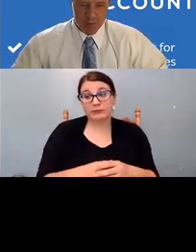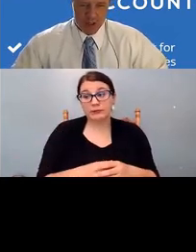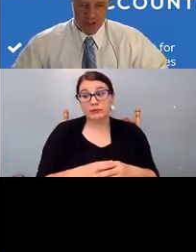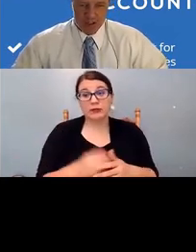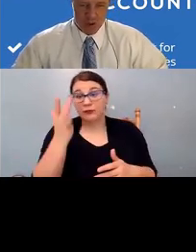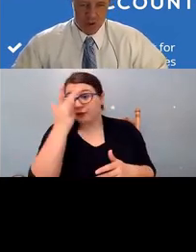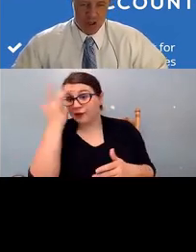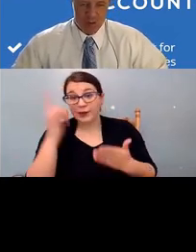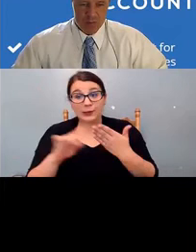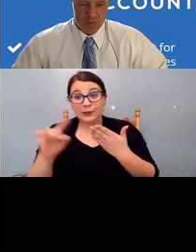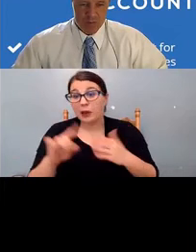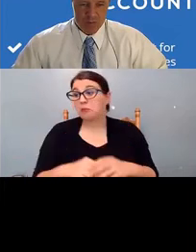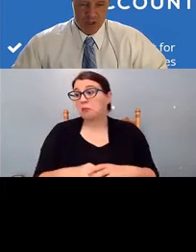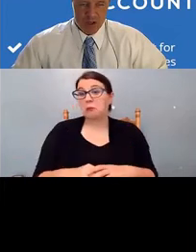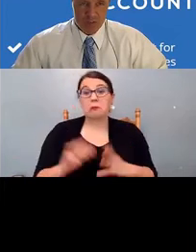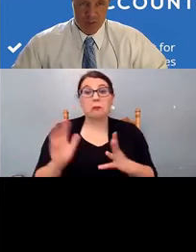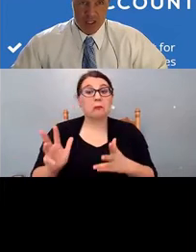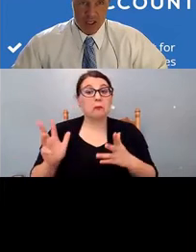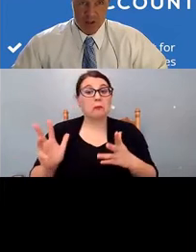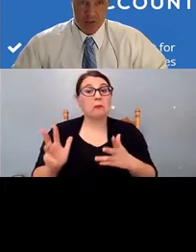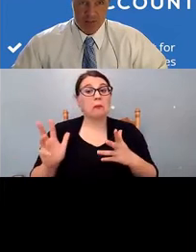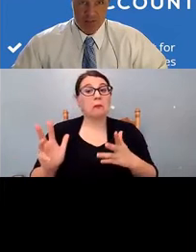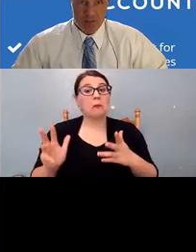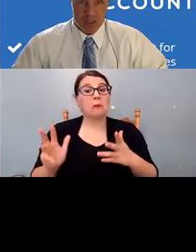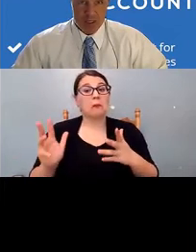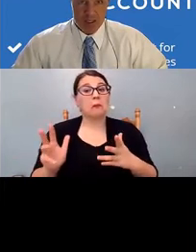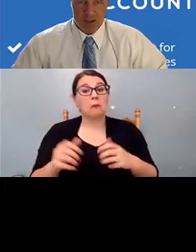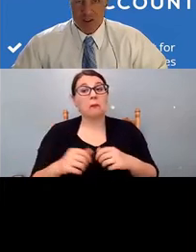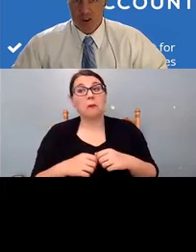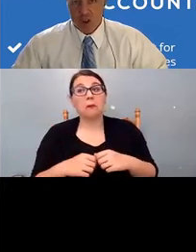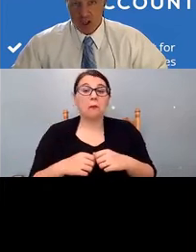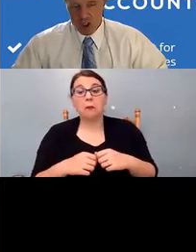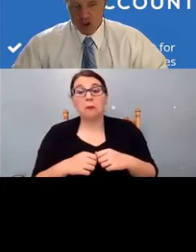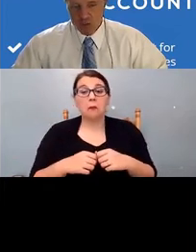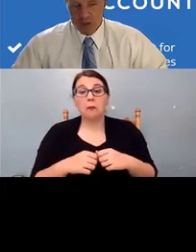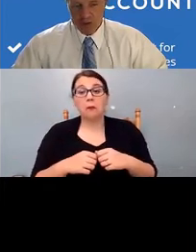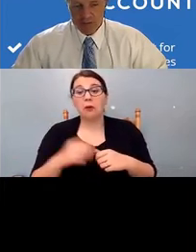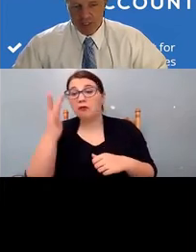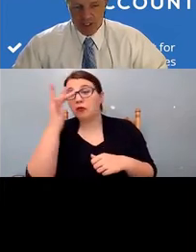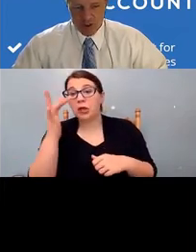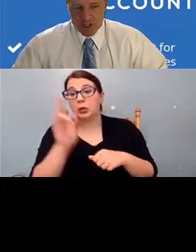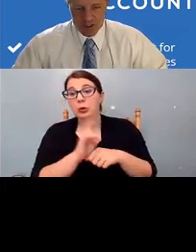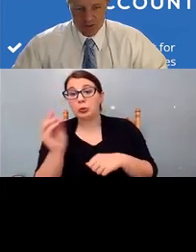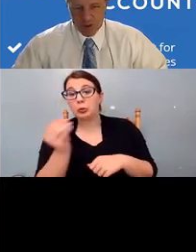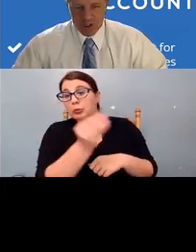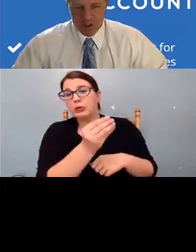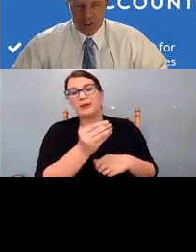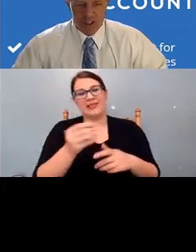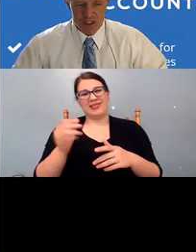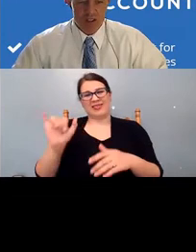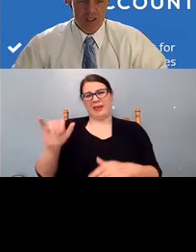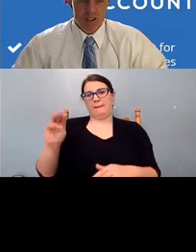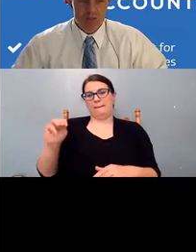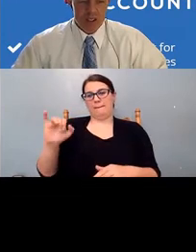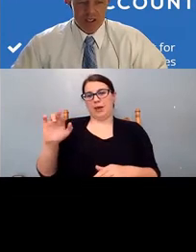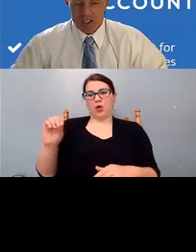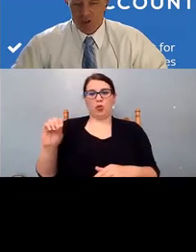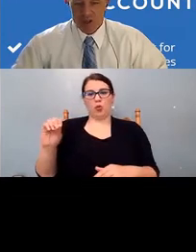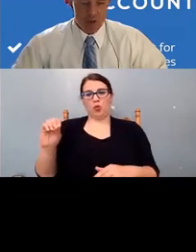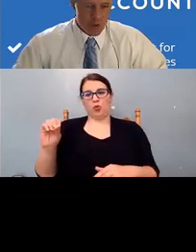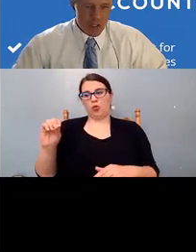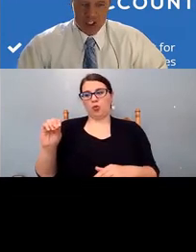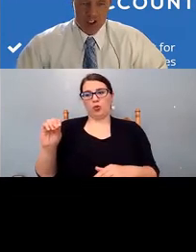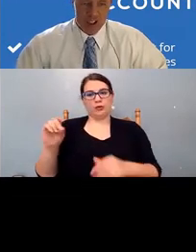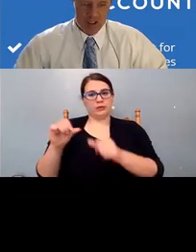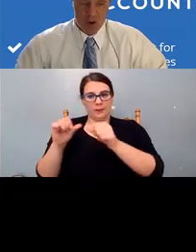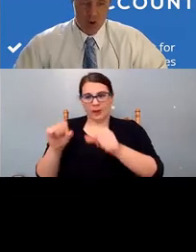micro deposits no longer become, they're no longer usable. They go kind of what we call stale, meaning that you'd have